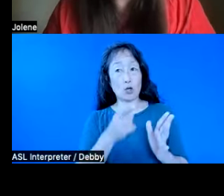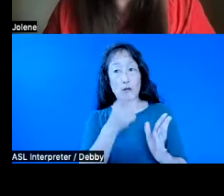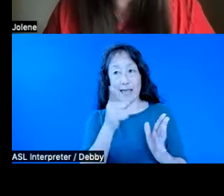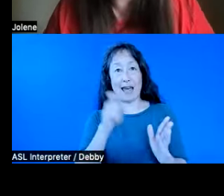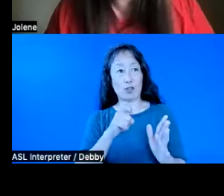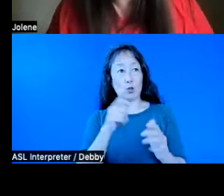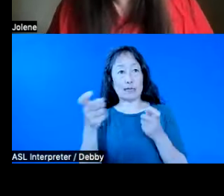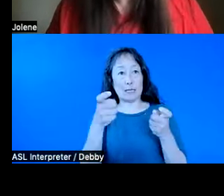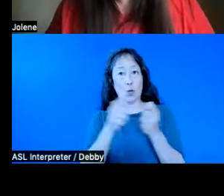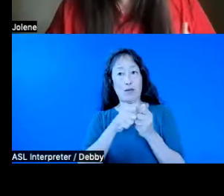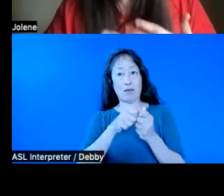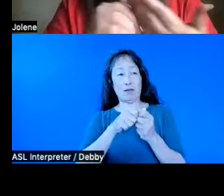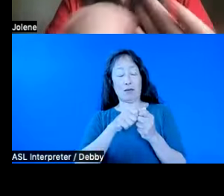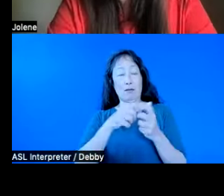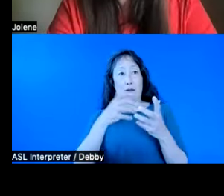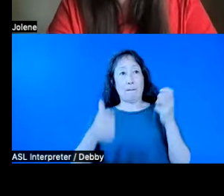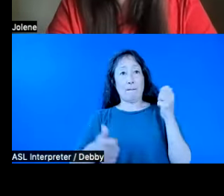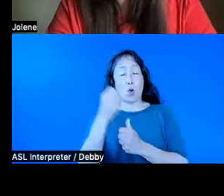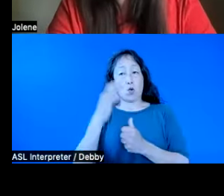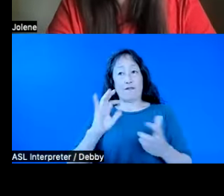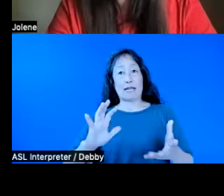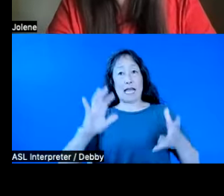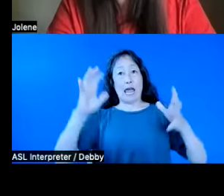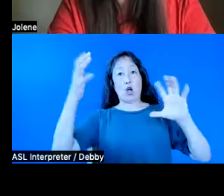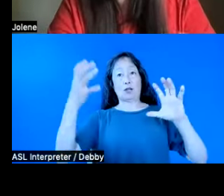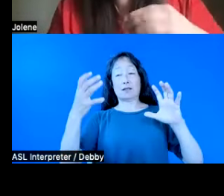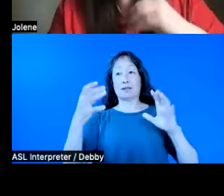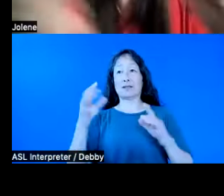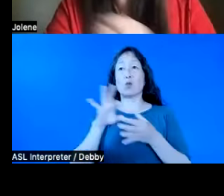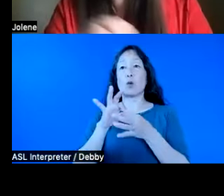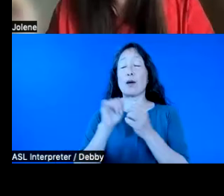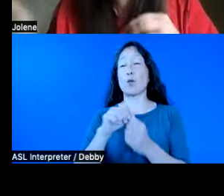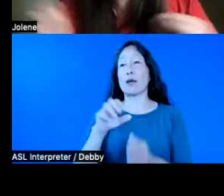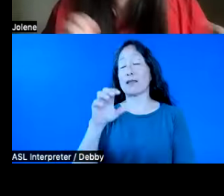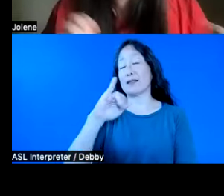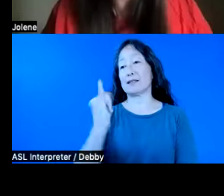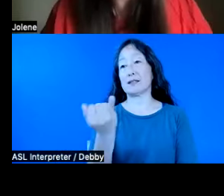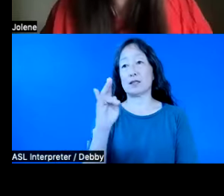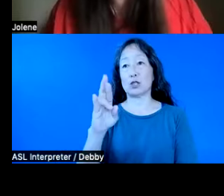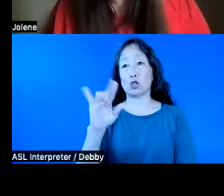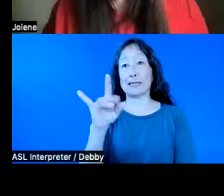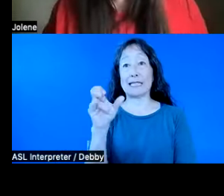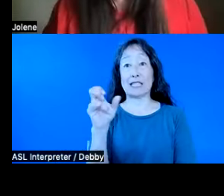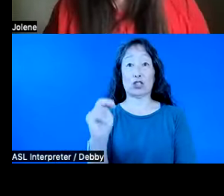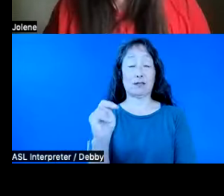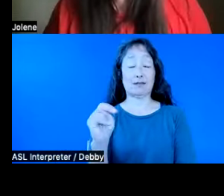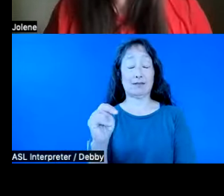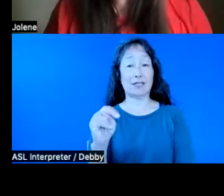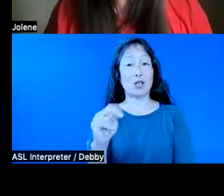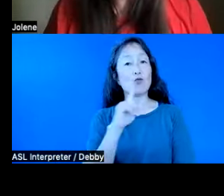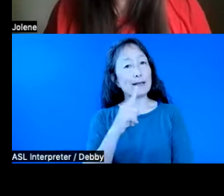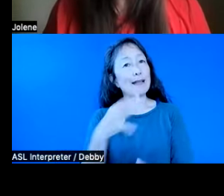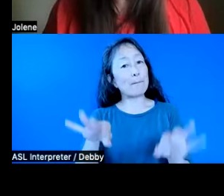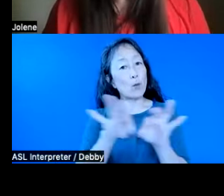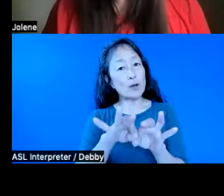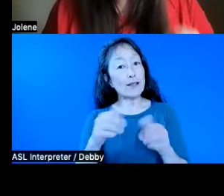with jurisdiction, and not having that have to be, you know, having survivors be bounced around to really be helping